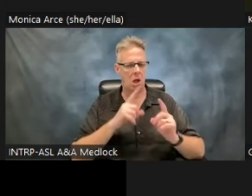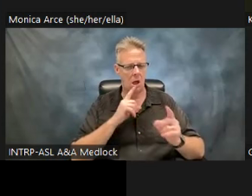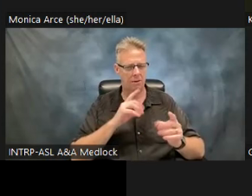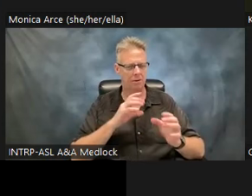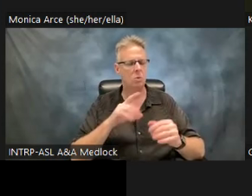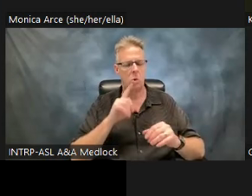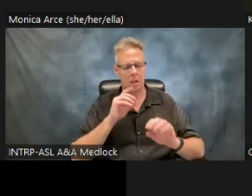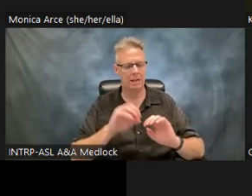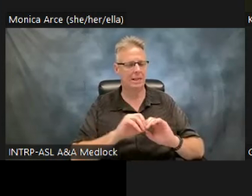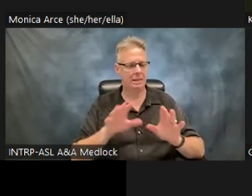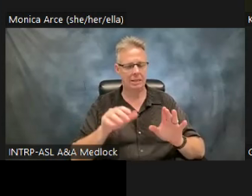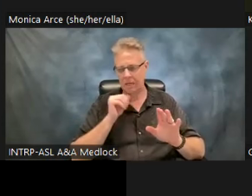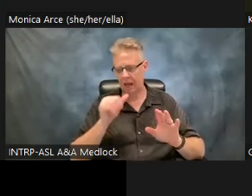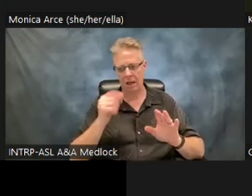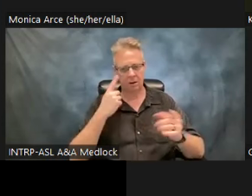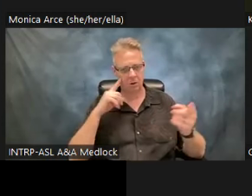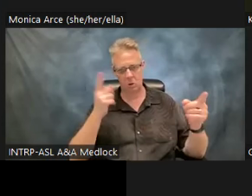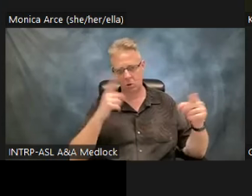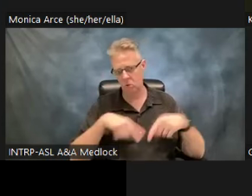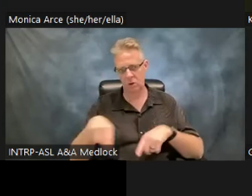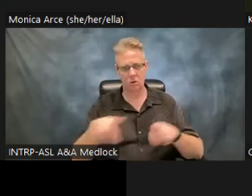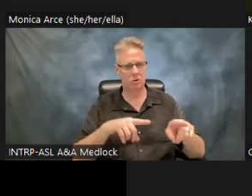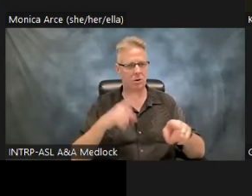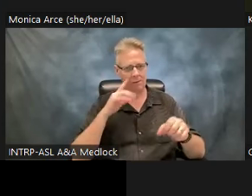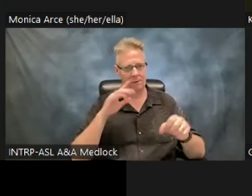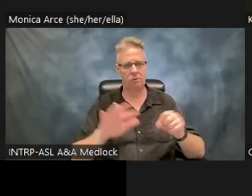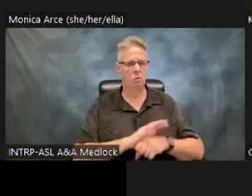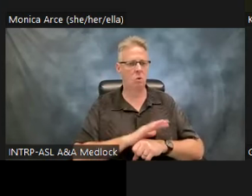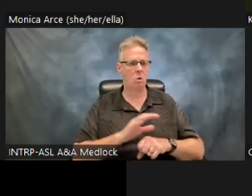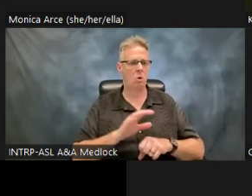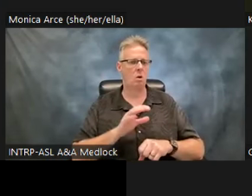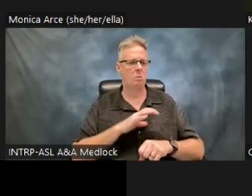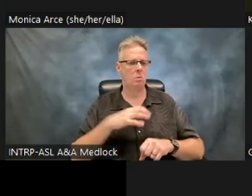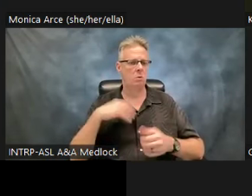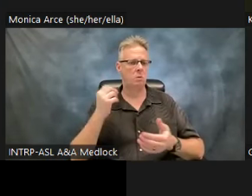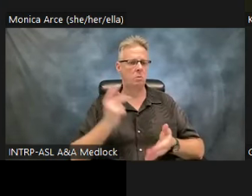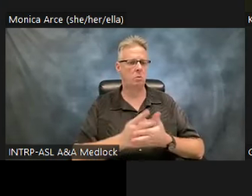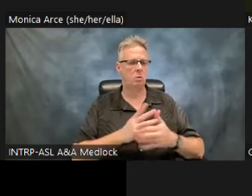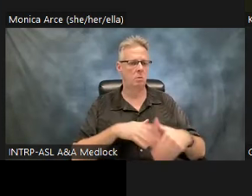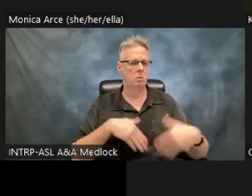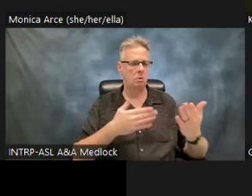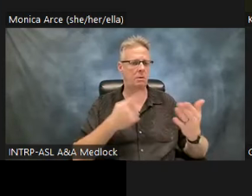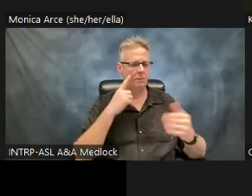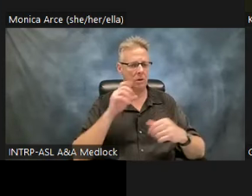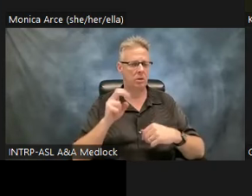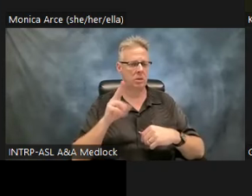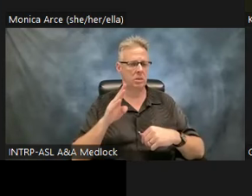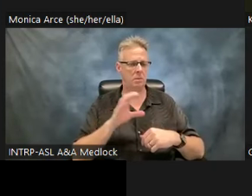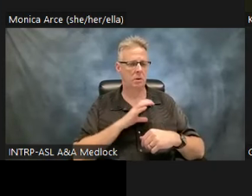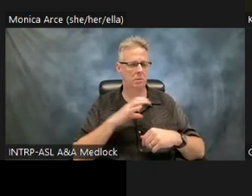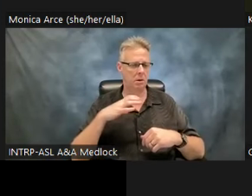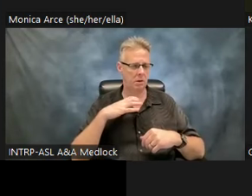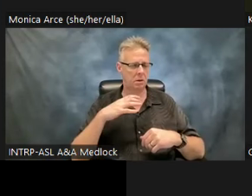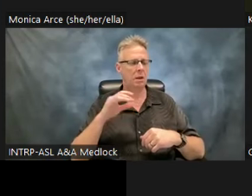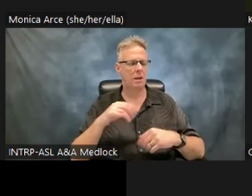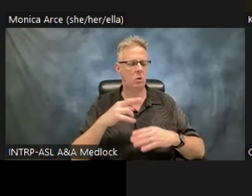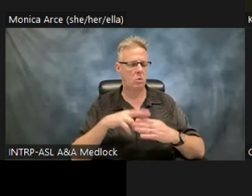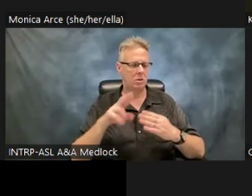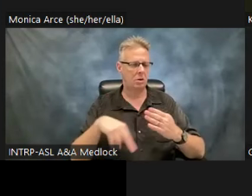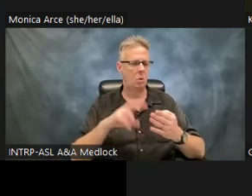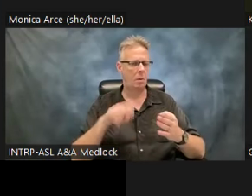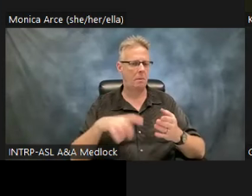clearly not consensus around the full commission approving the proposed slate of subcommittees. So as a result, it would need to